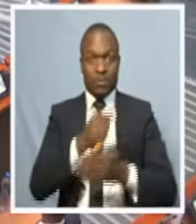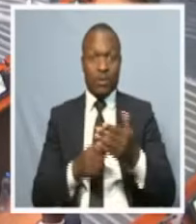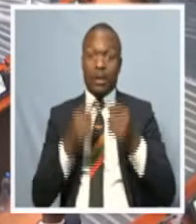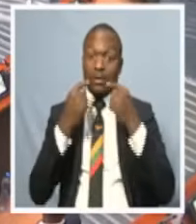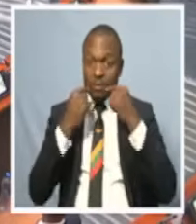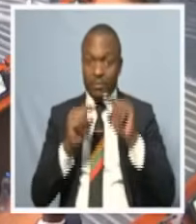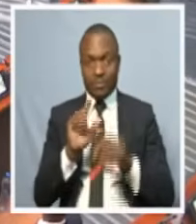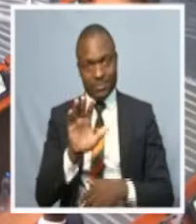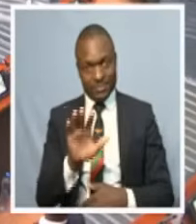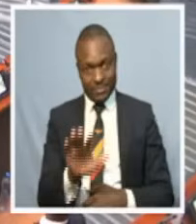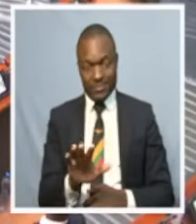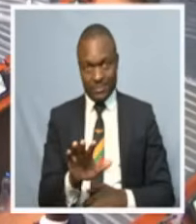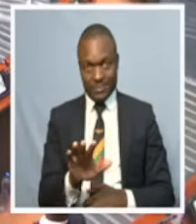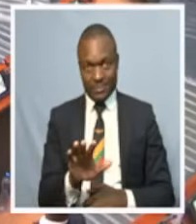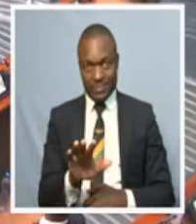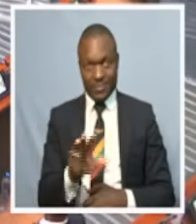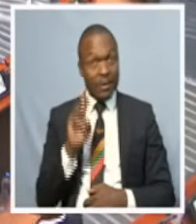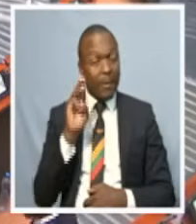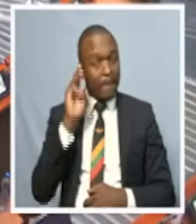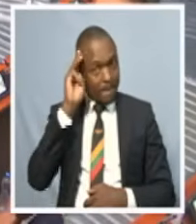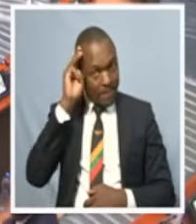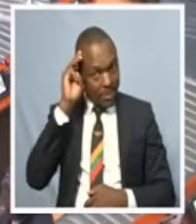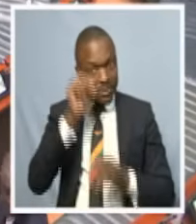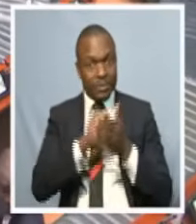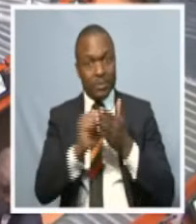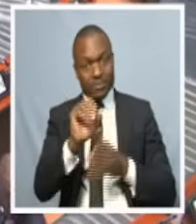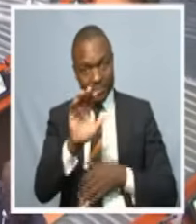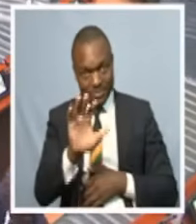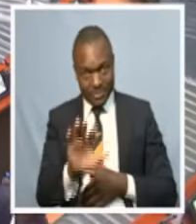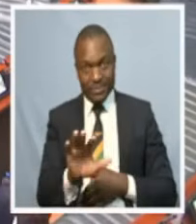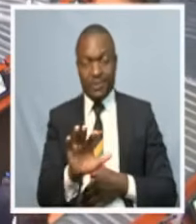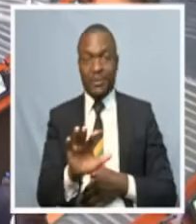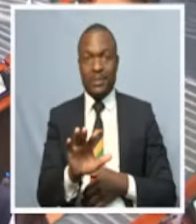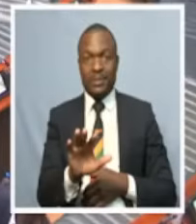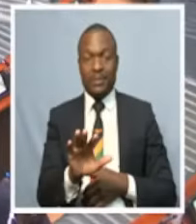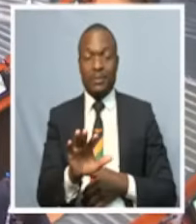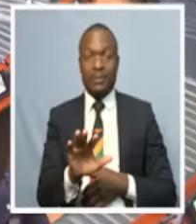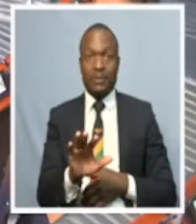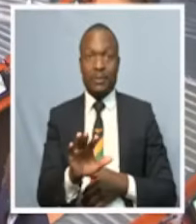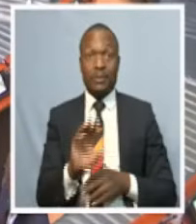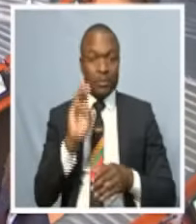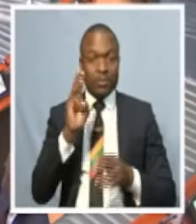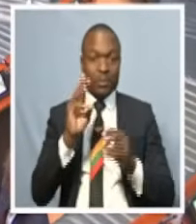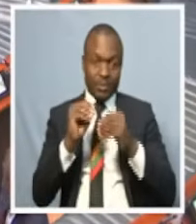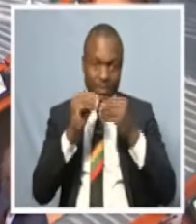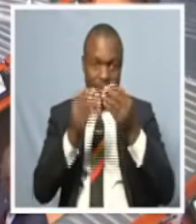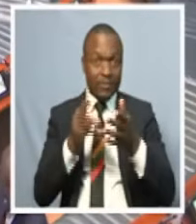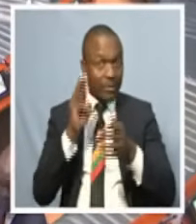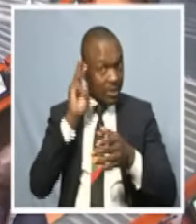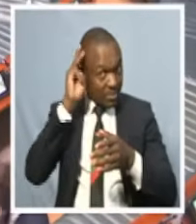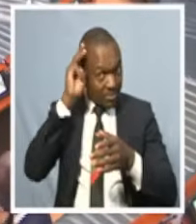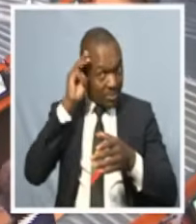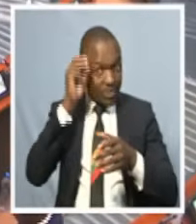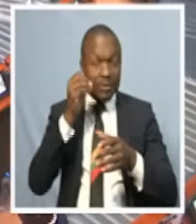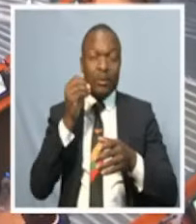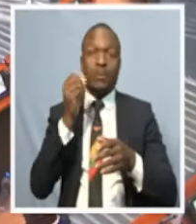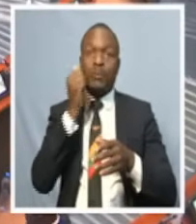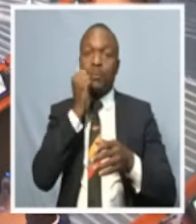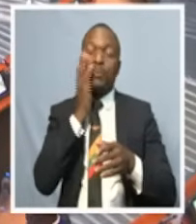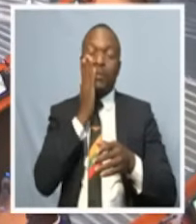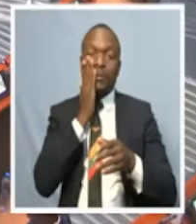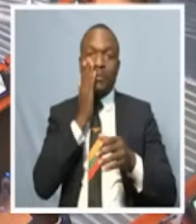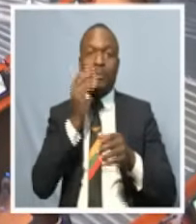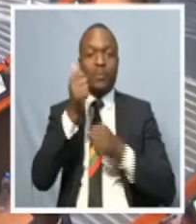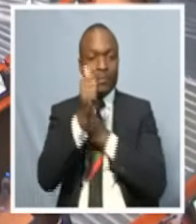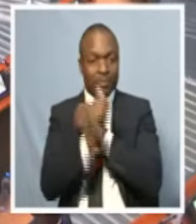We also have one ministerial statement that is expected to be presented by the Minister of Home Affairs and Internal Security. This is on